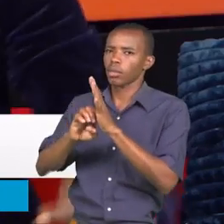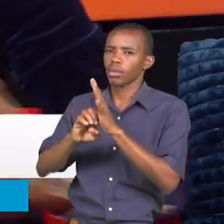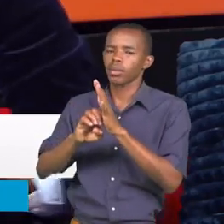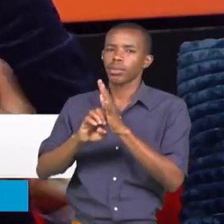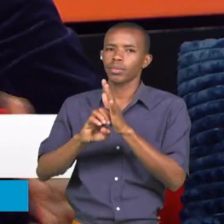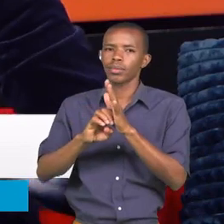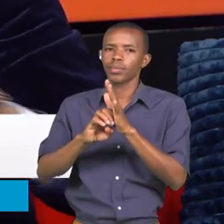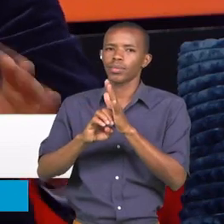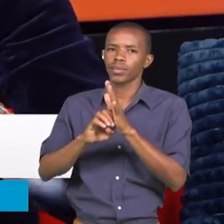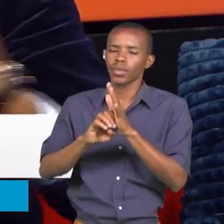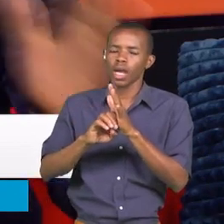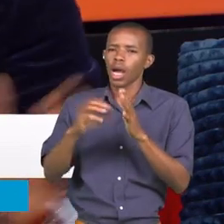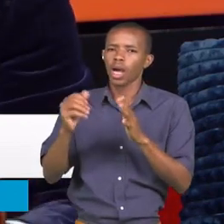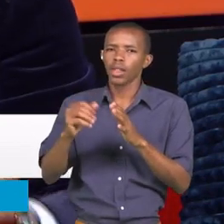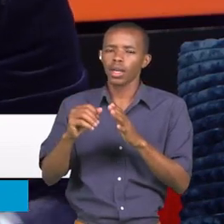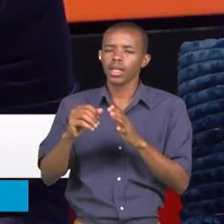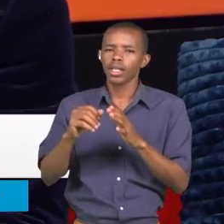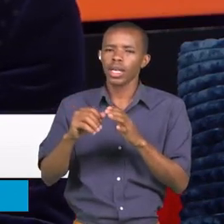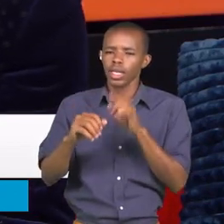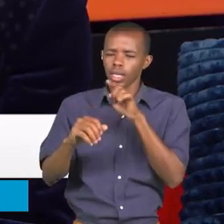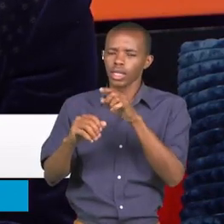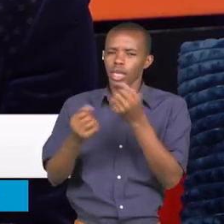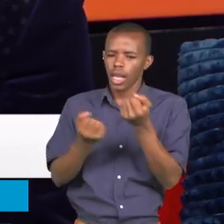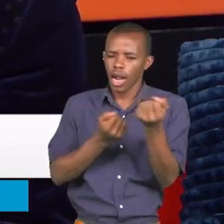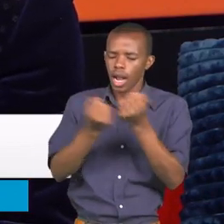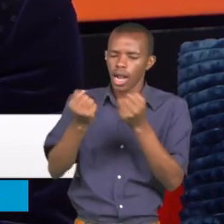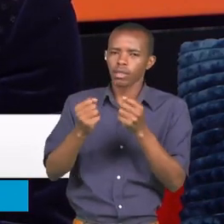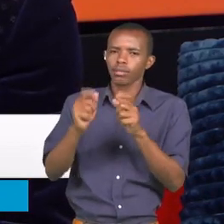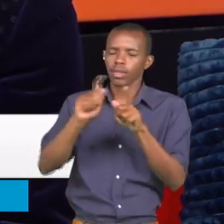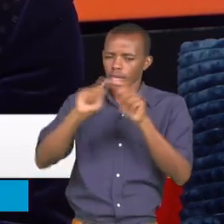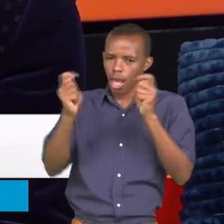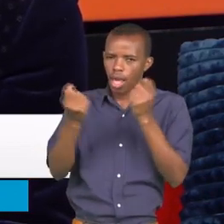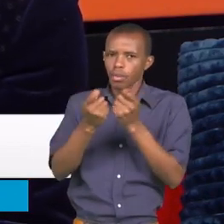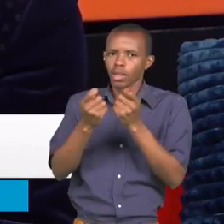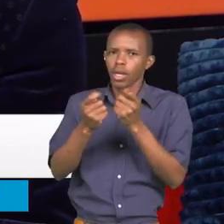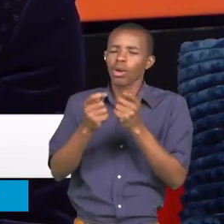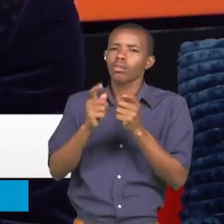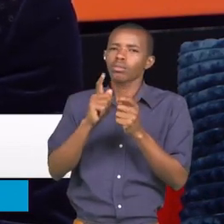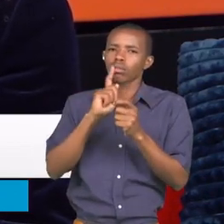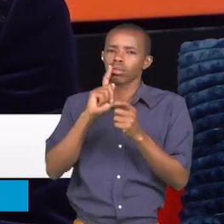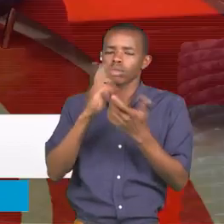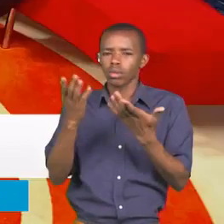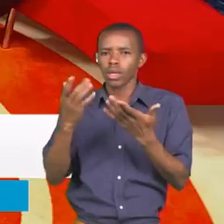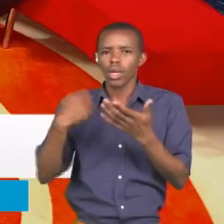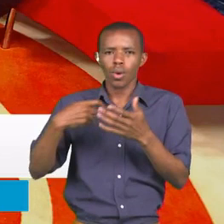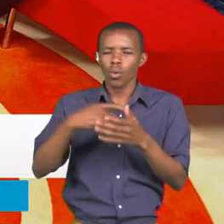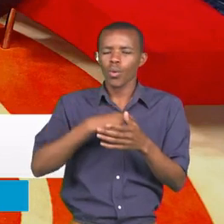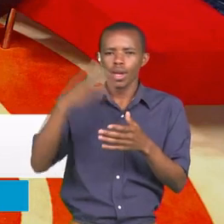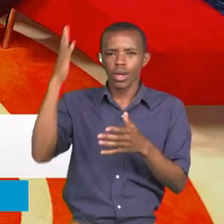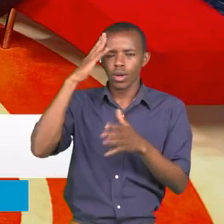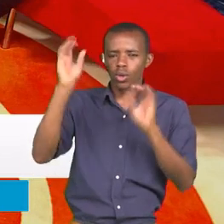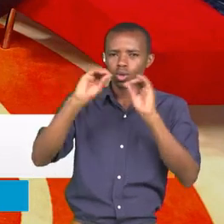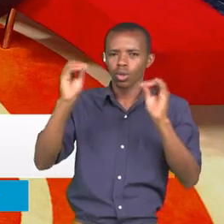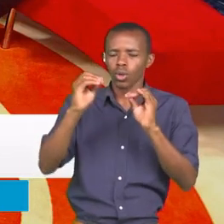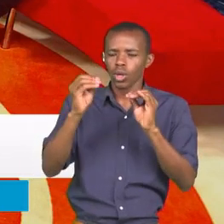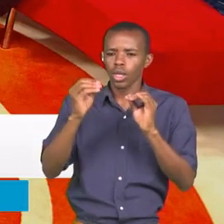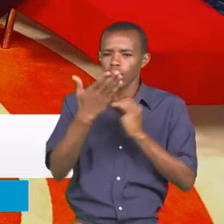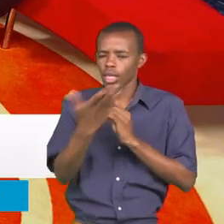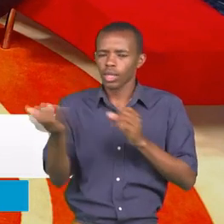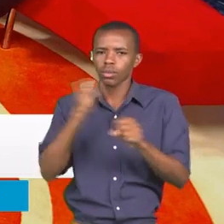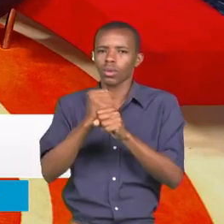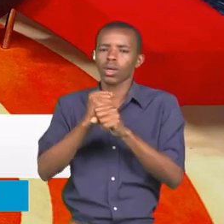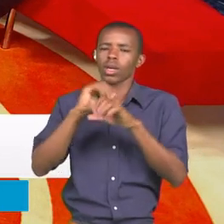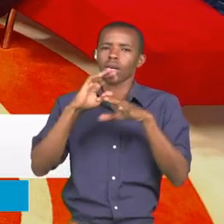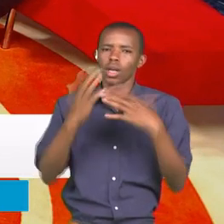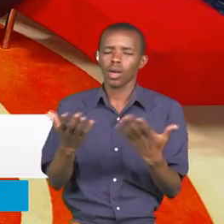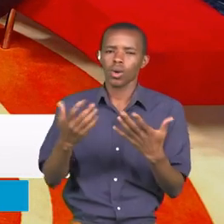Chevrolet, Isuzu is one thing, but still, let's talk about breach of contract, because now we really don't know how these things actually work.